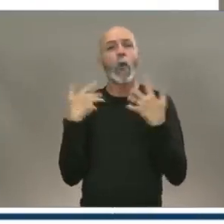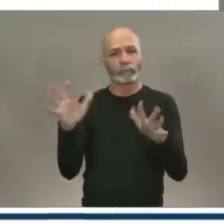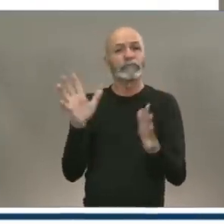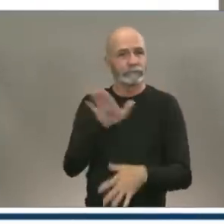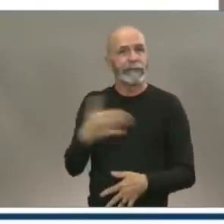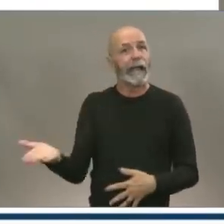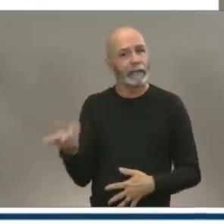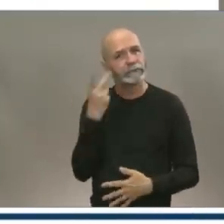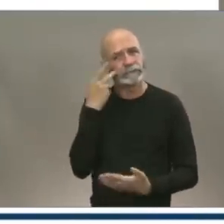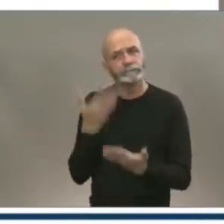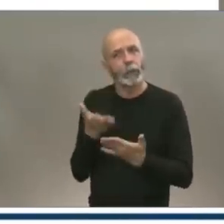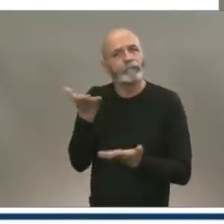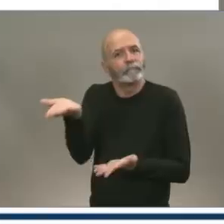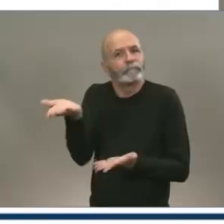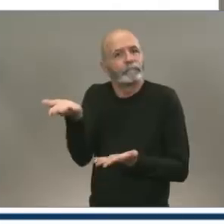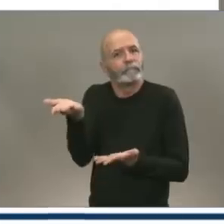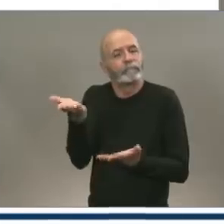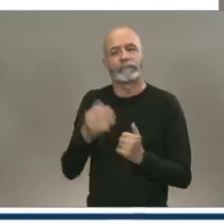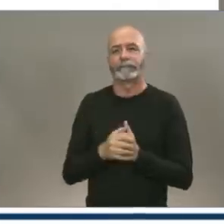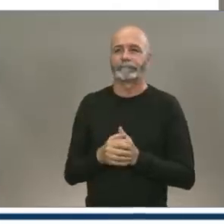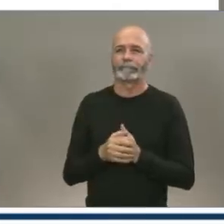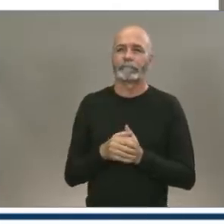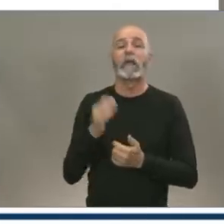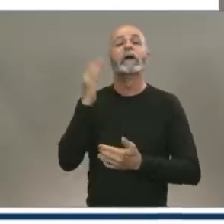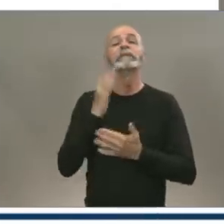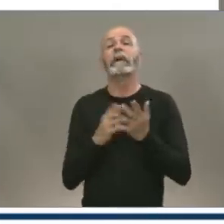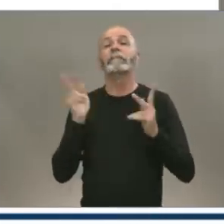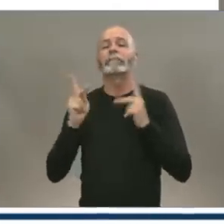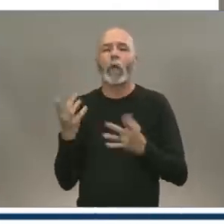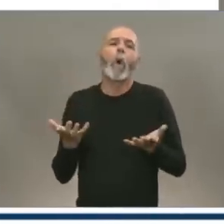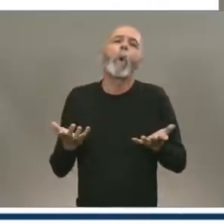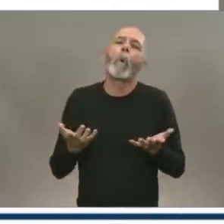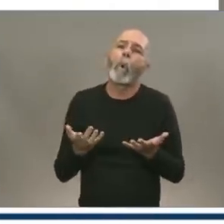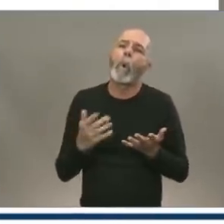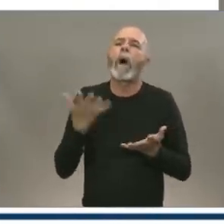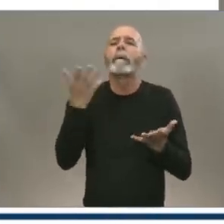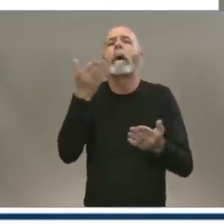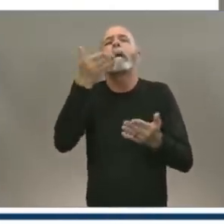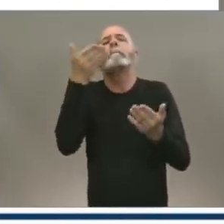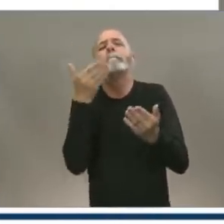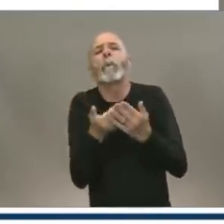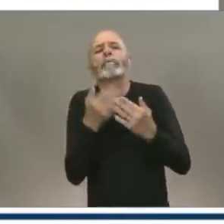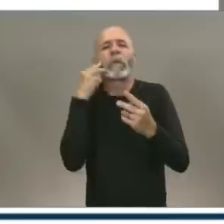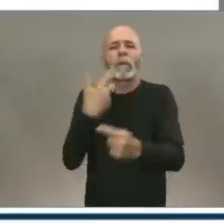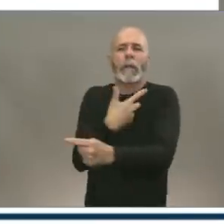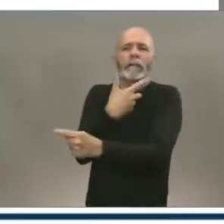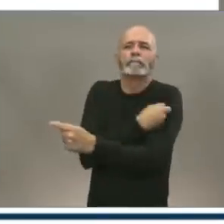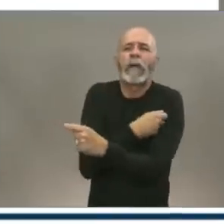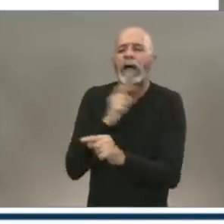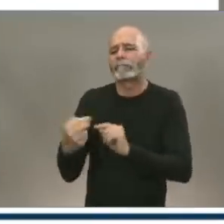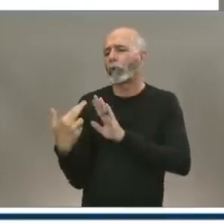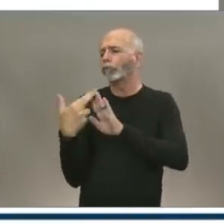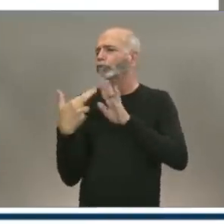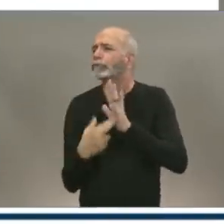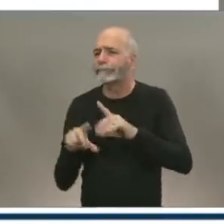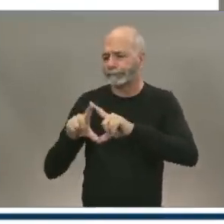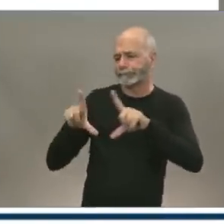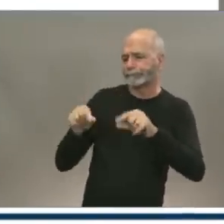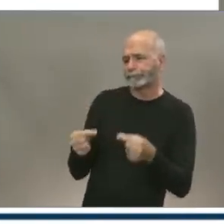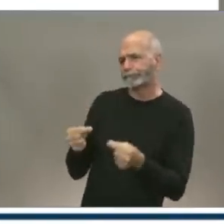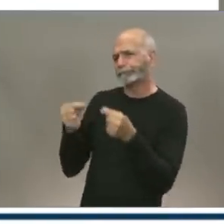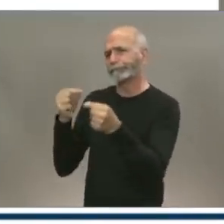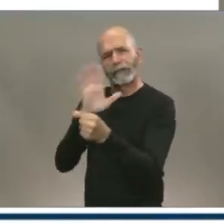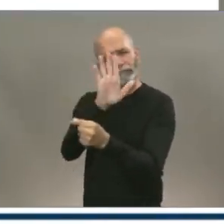To those who say that our proof of vaccination protocol and other public health measures infringe on your freedoms, I'd say